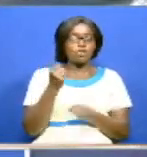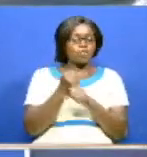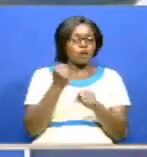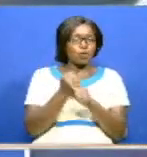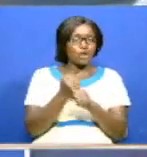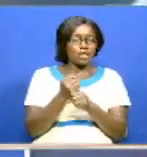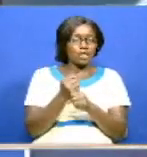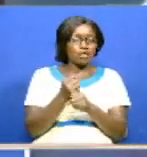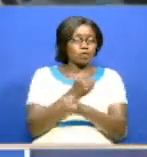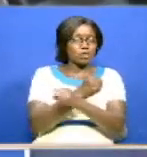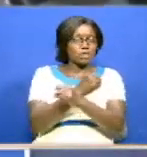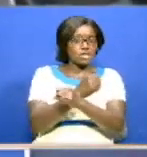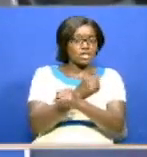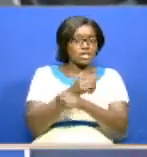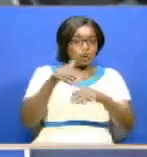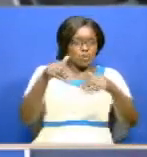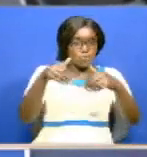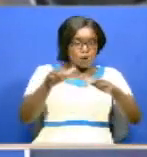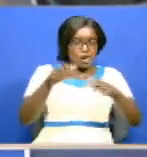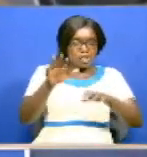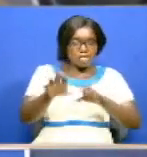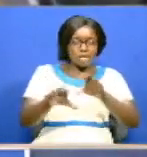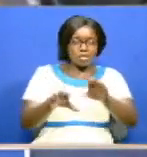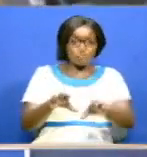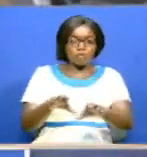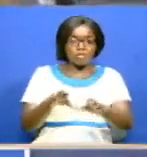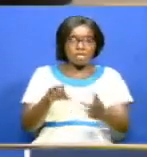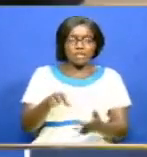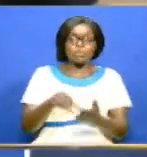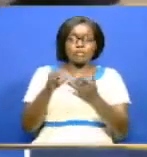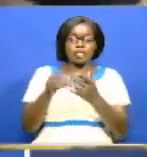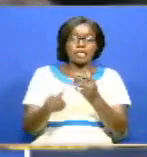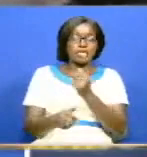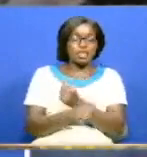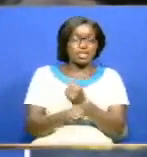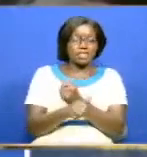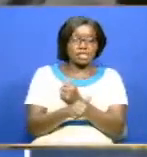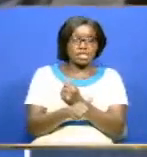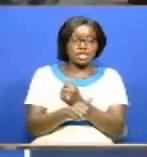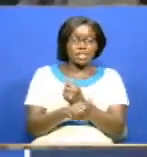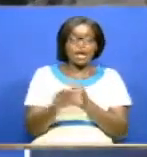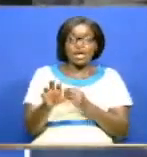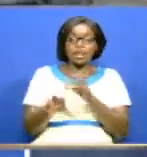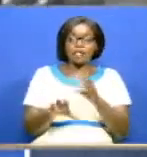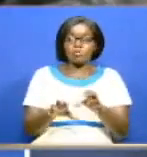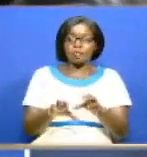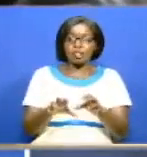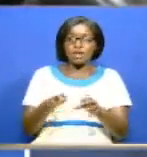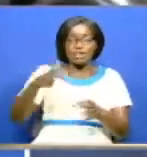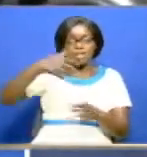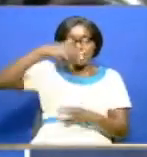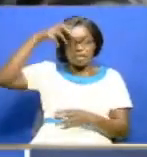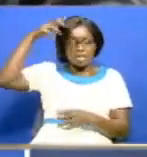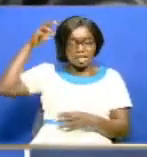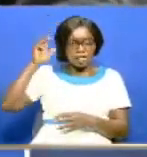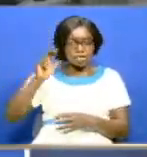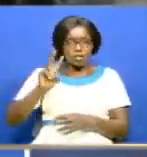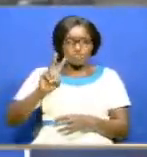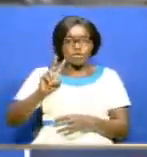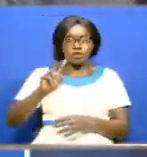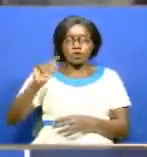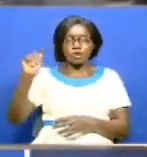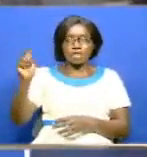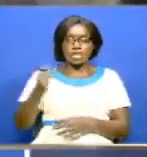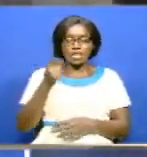conserving wildlife, and particularly the endangered species. Lion and spotted hyena are two of Kenya's most